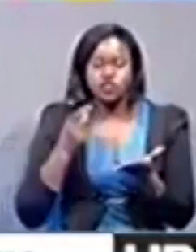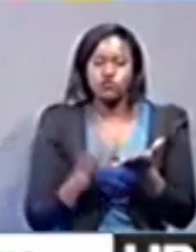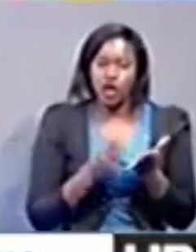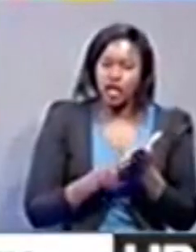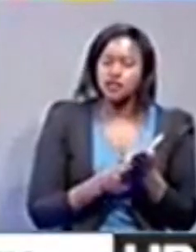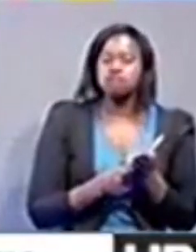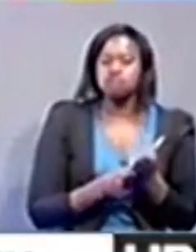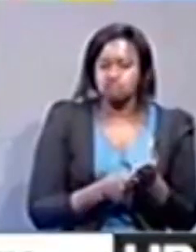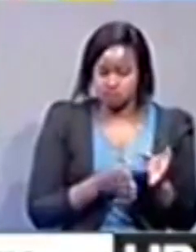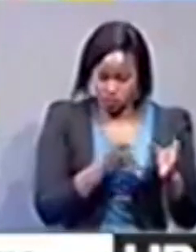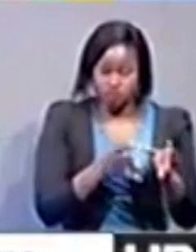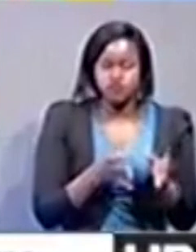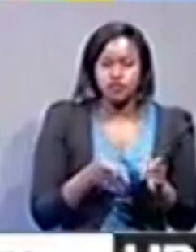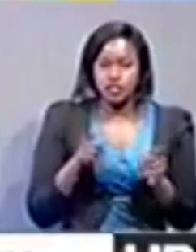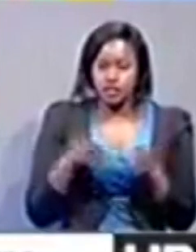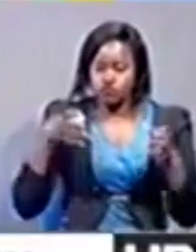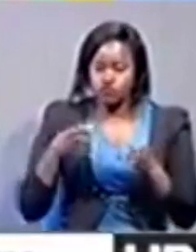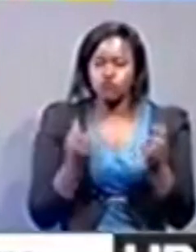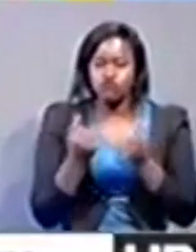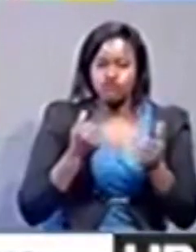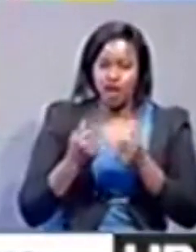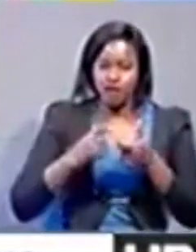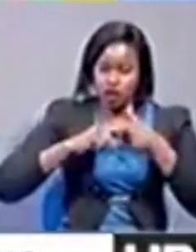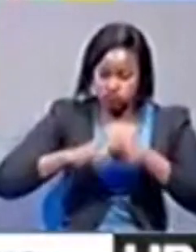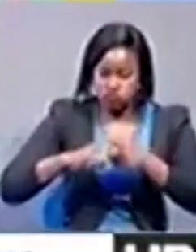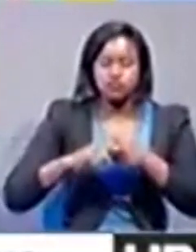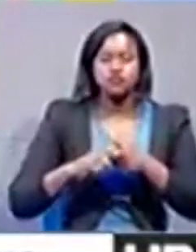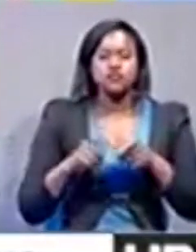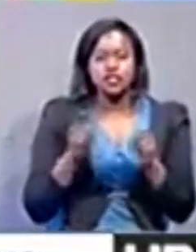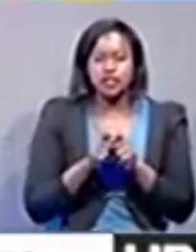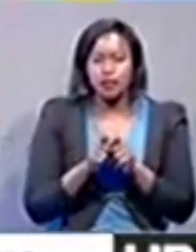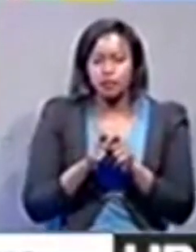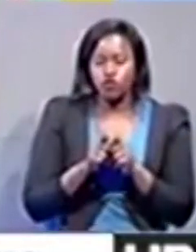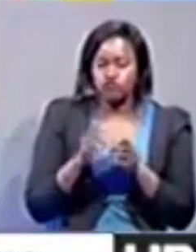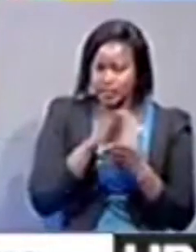the railway drivers, and the porous borders,